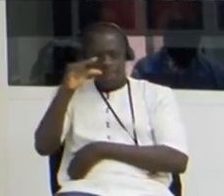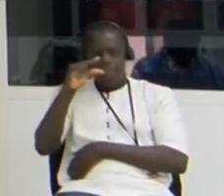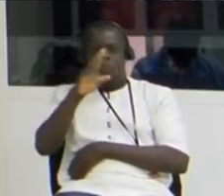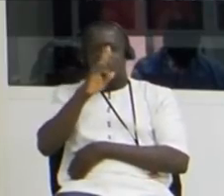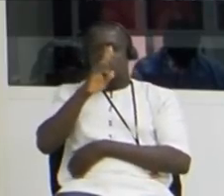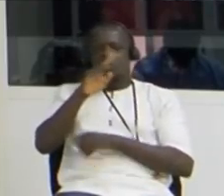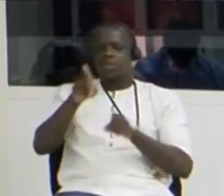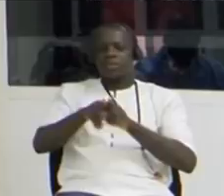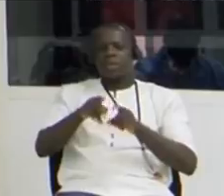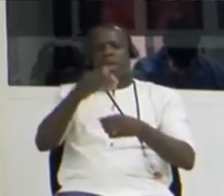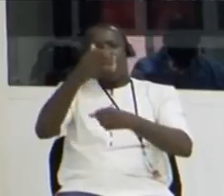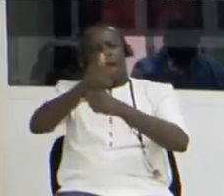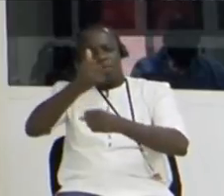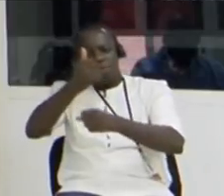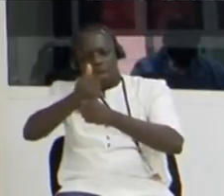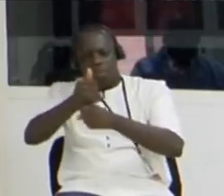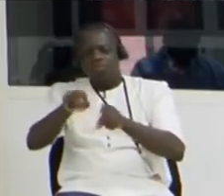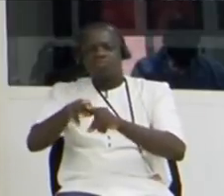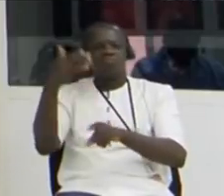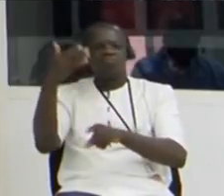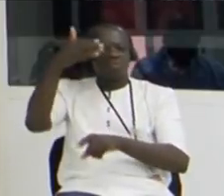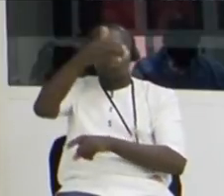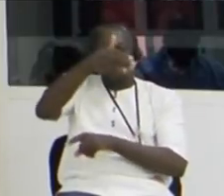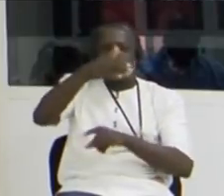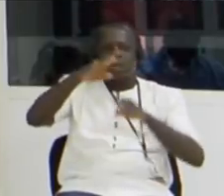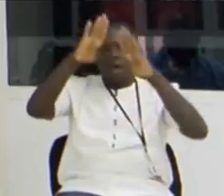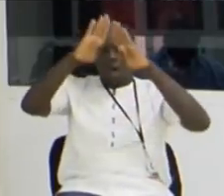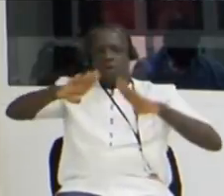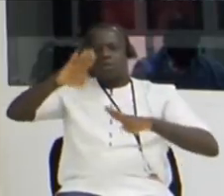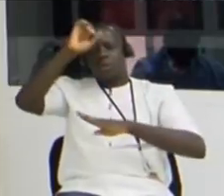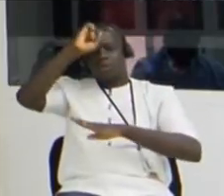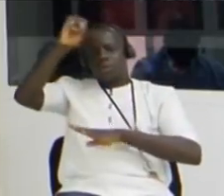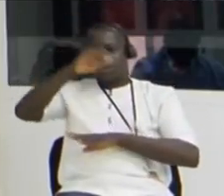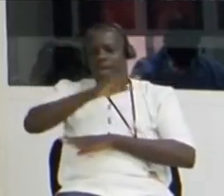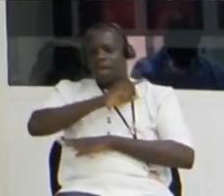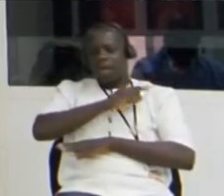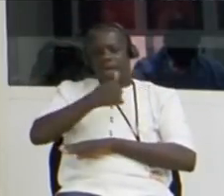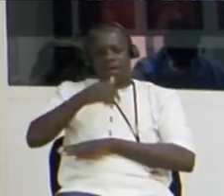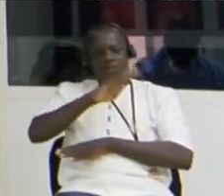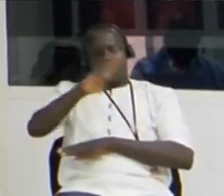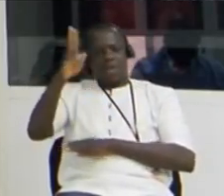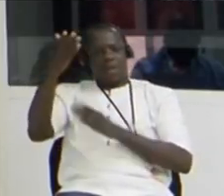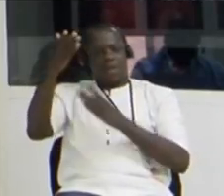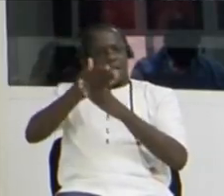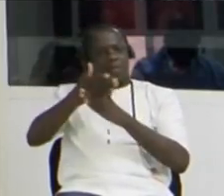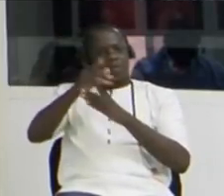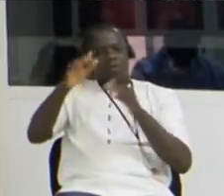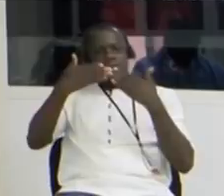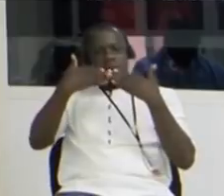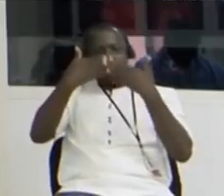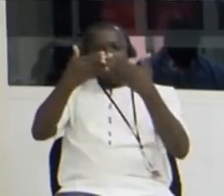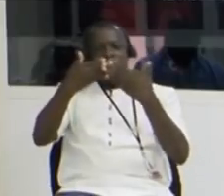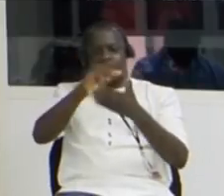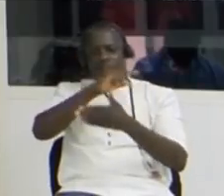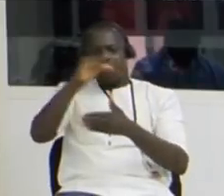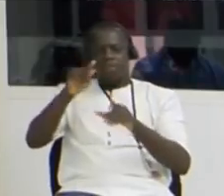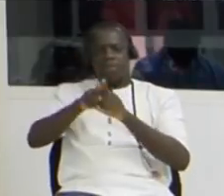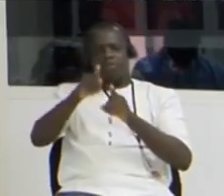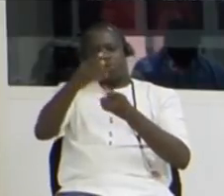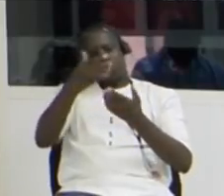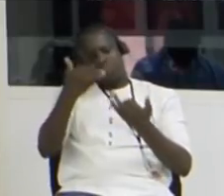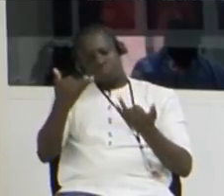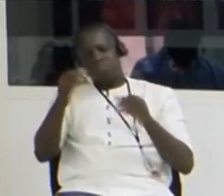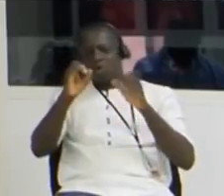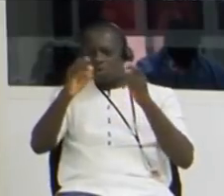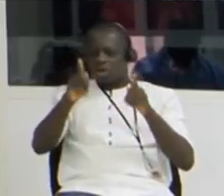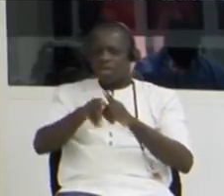and facilitating their presence at State House. I don't believe that you gave us the name. If you're comfortable to name them, that's